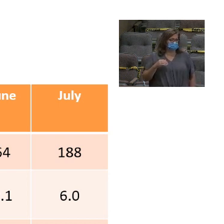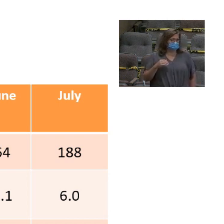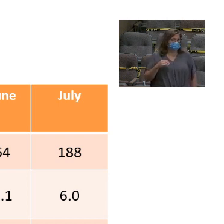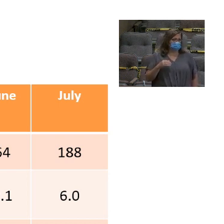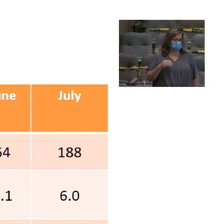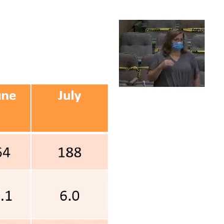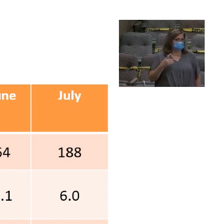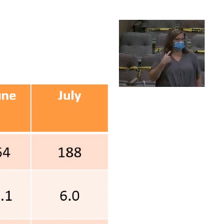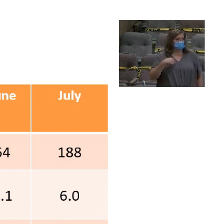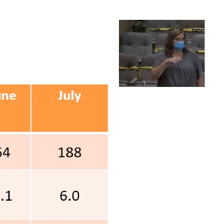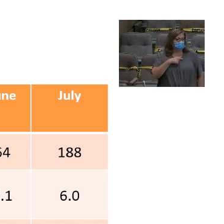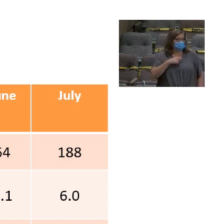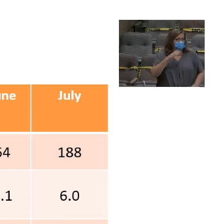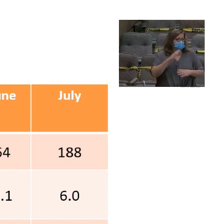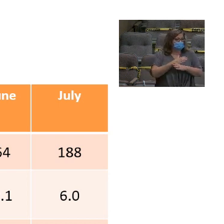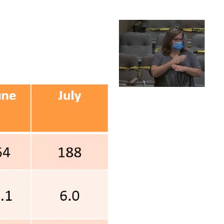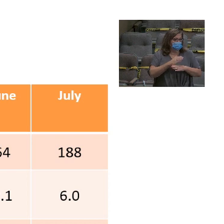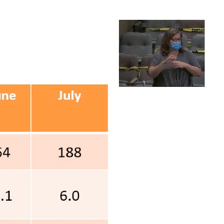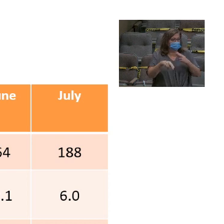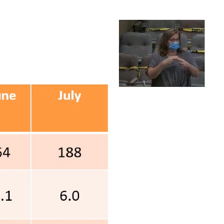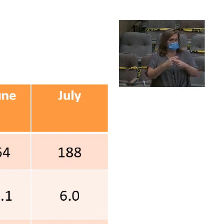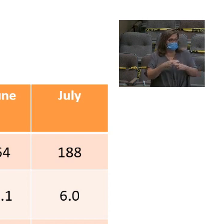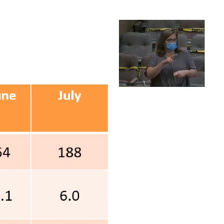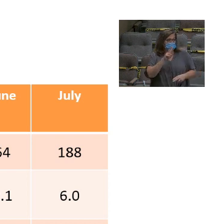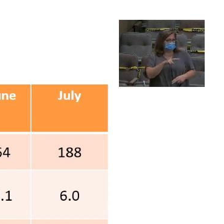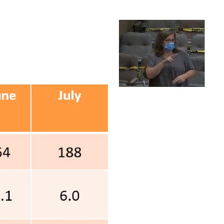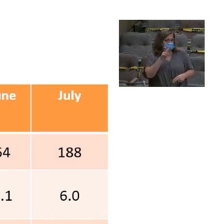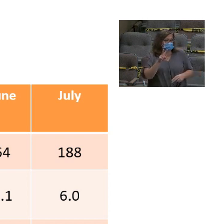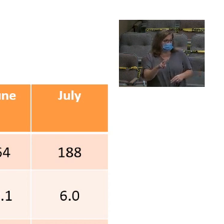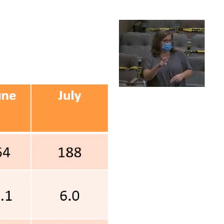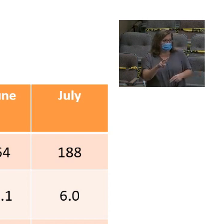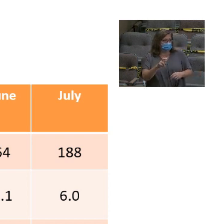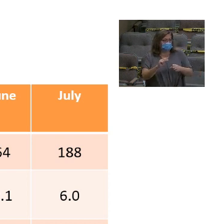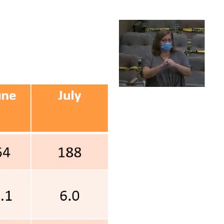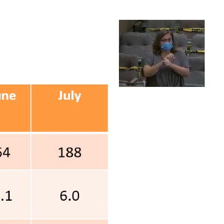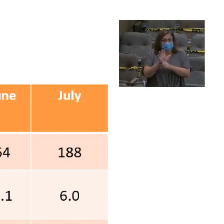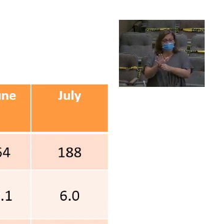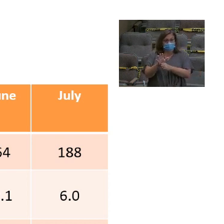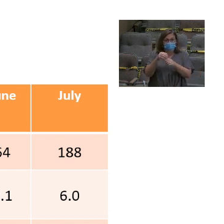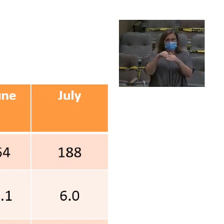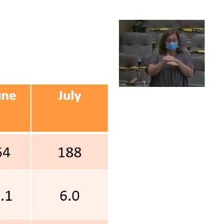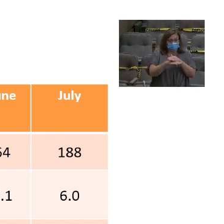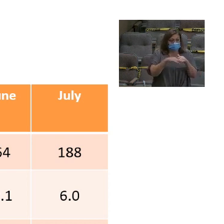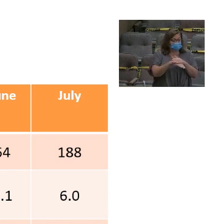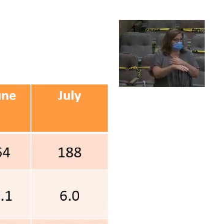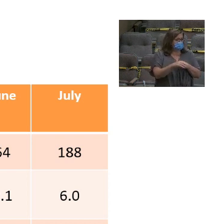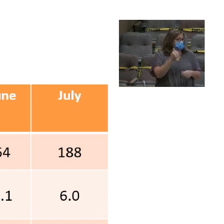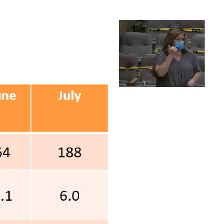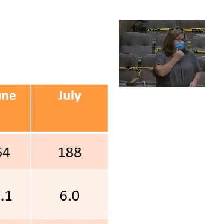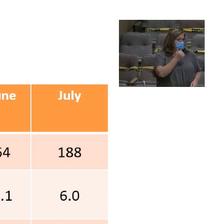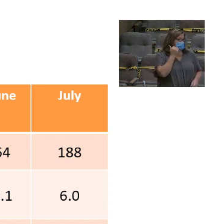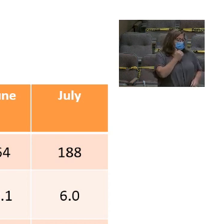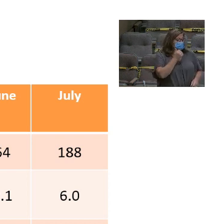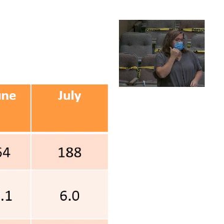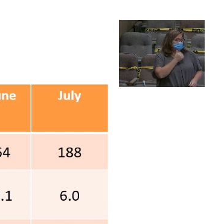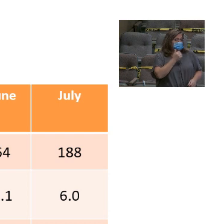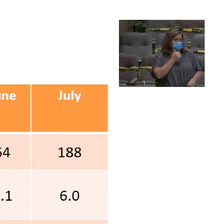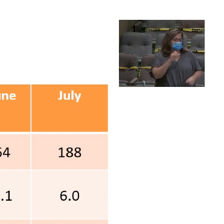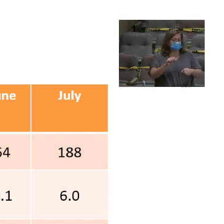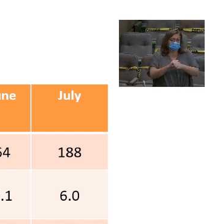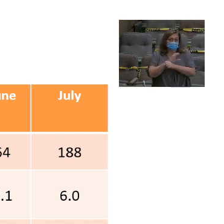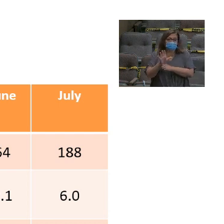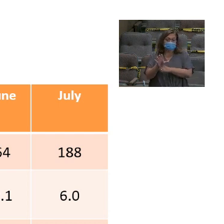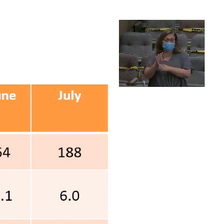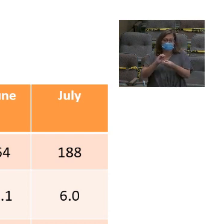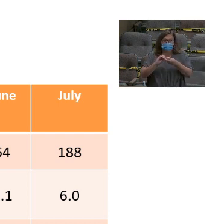were averaging about 22 COVID positive admissions a day. Our average daily COVID census was